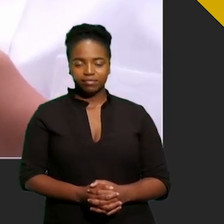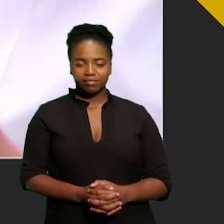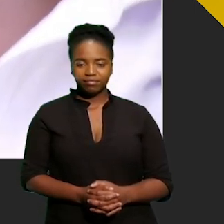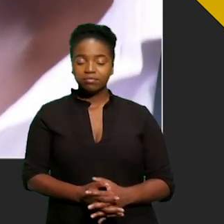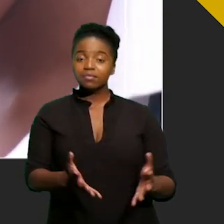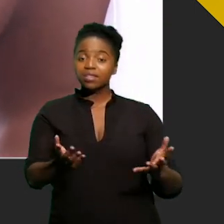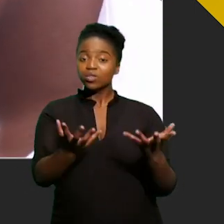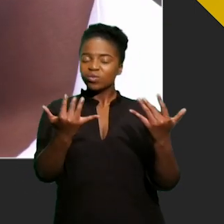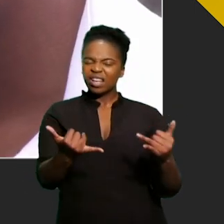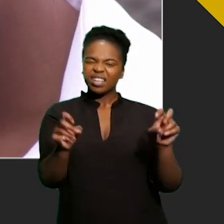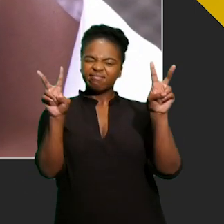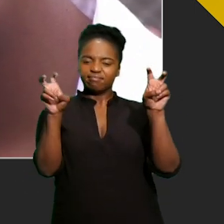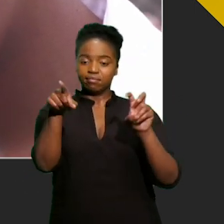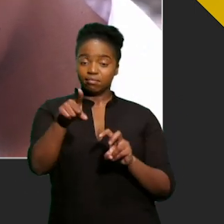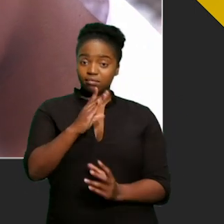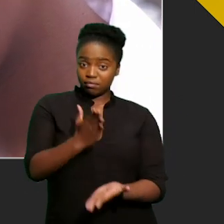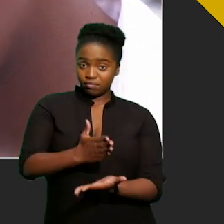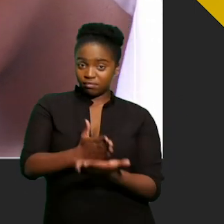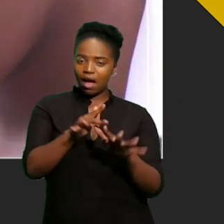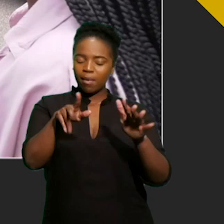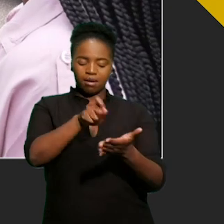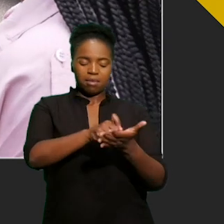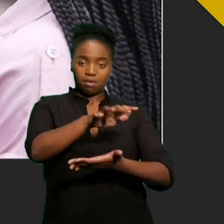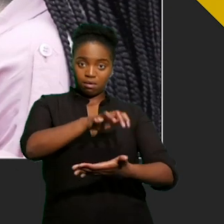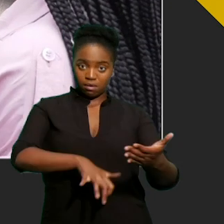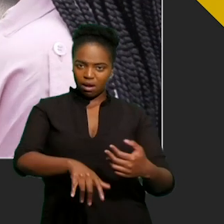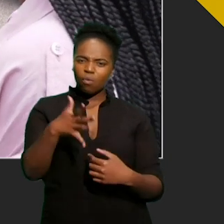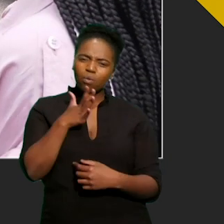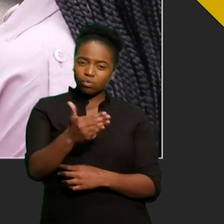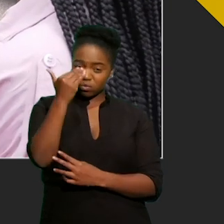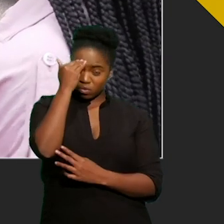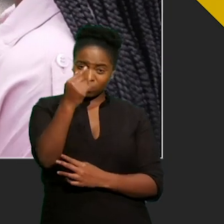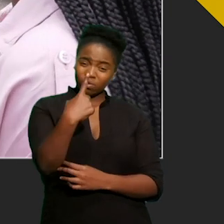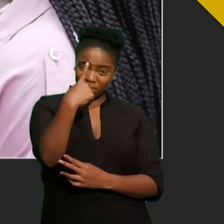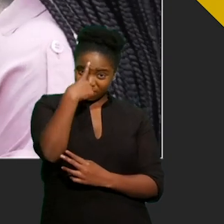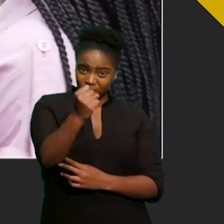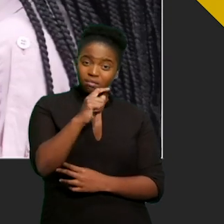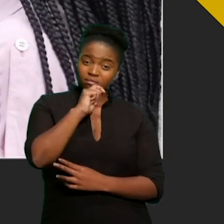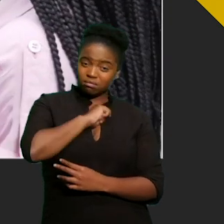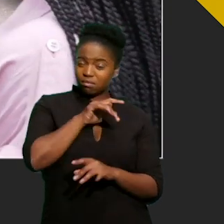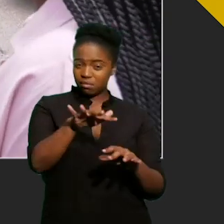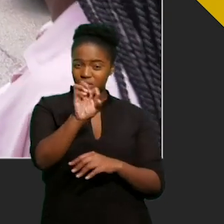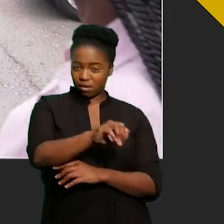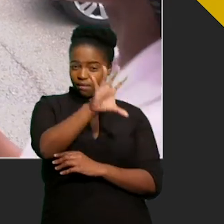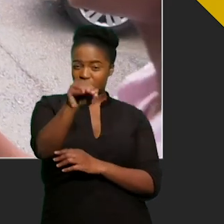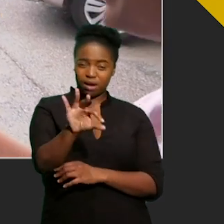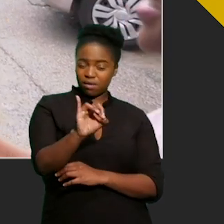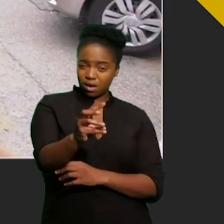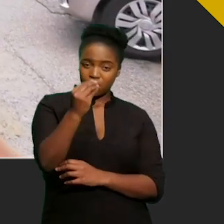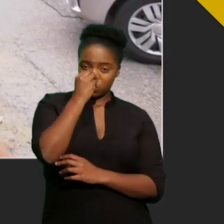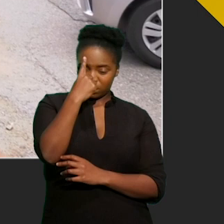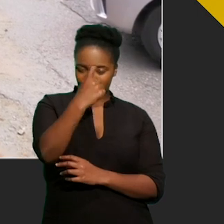So we're talking about the credibility of journalism, and we want to find out from you, do you have faith and trust the news that you're receiving in South Africa every day